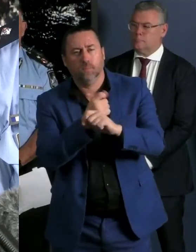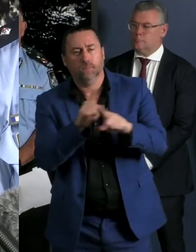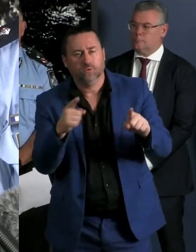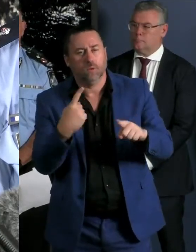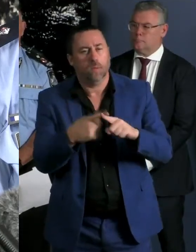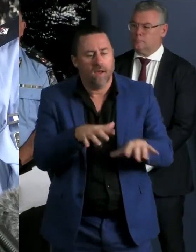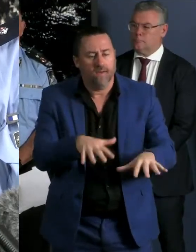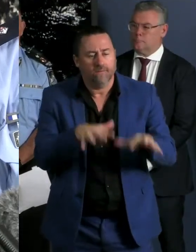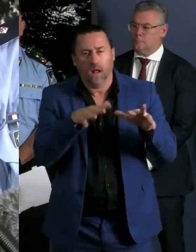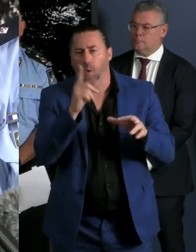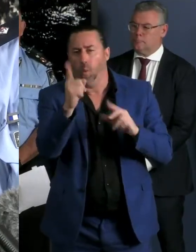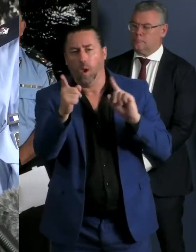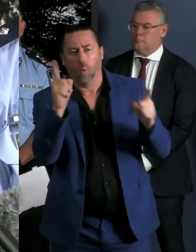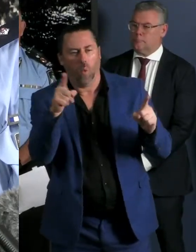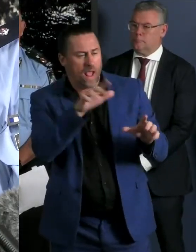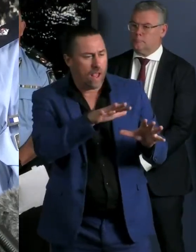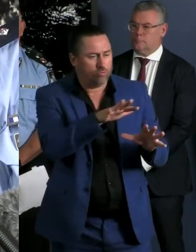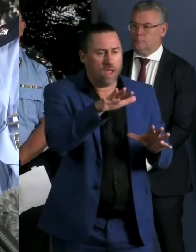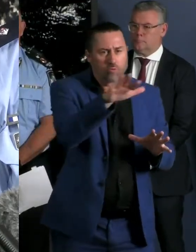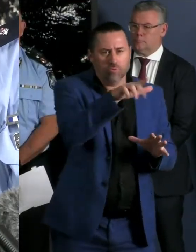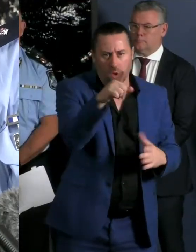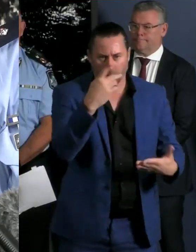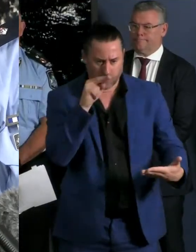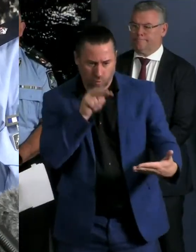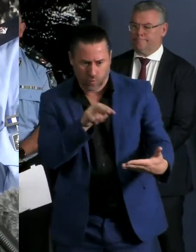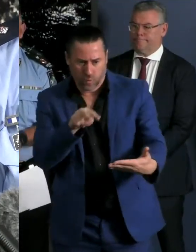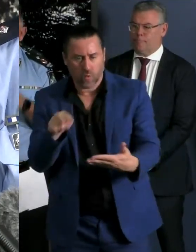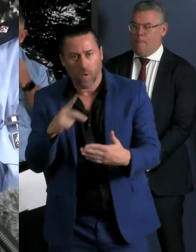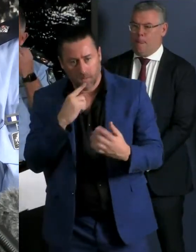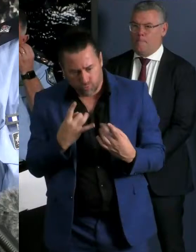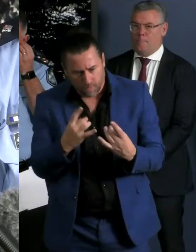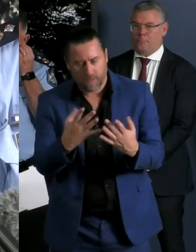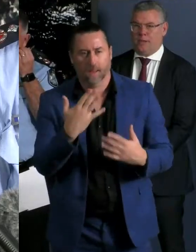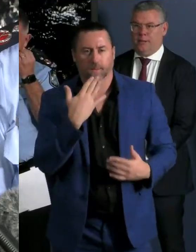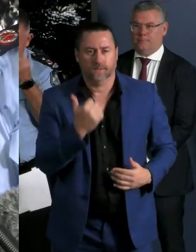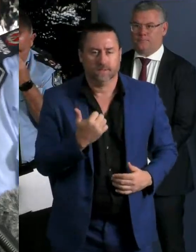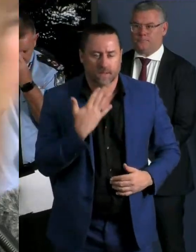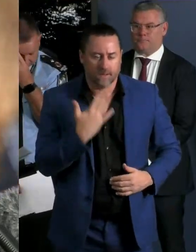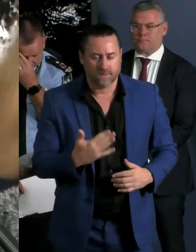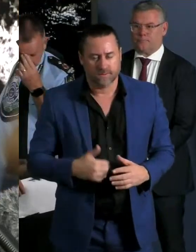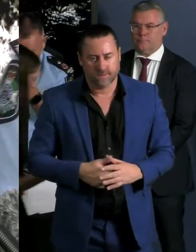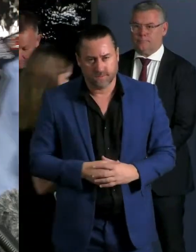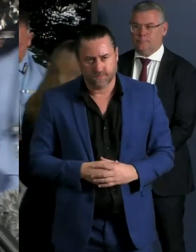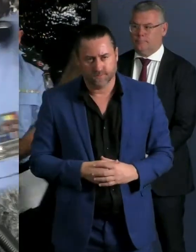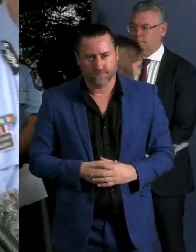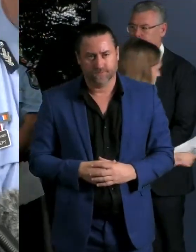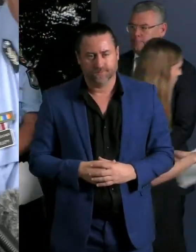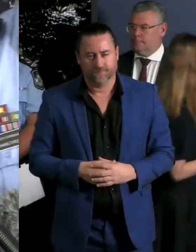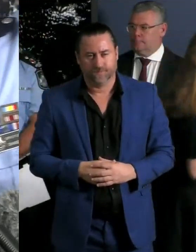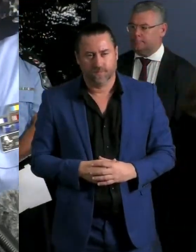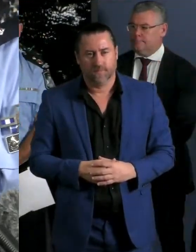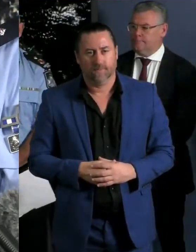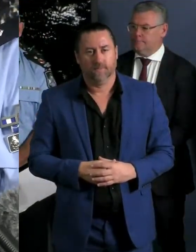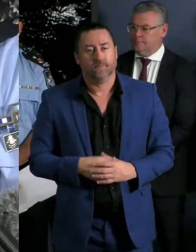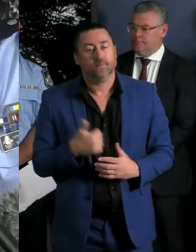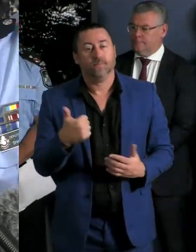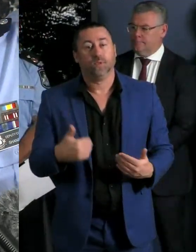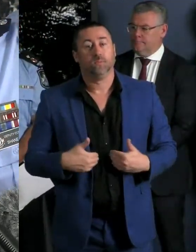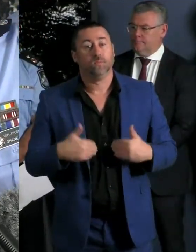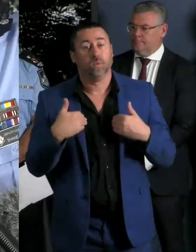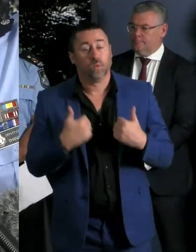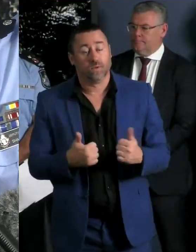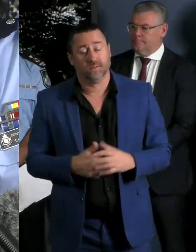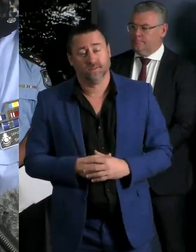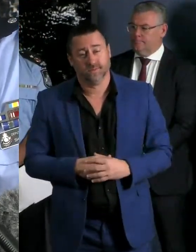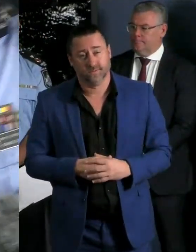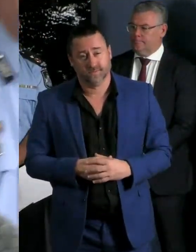that we might issue throughout today and into this evening. Thank you. Thank you, DP. Good morning,